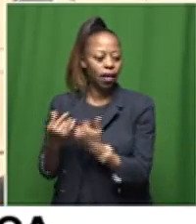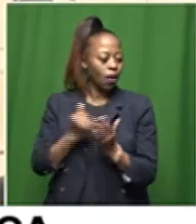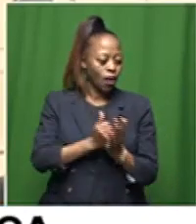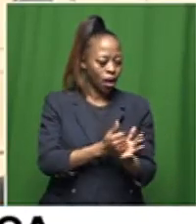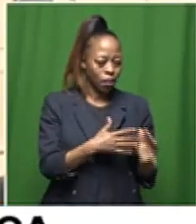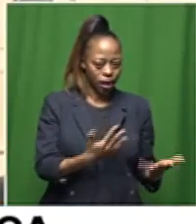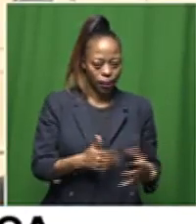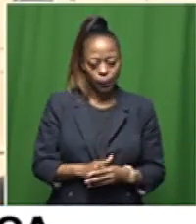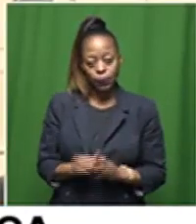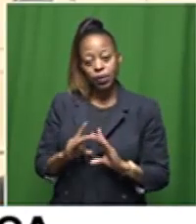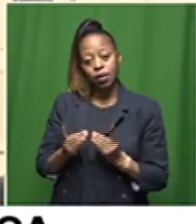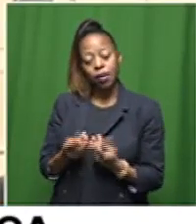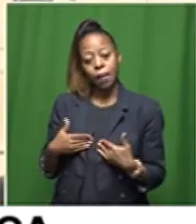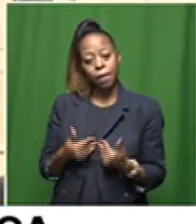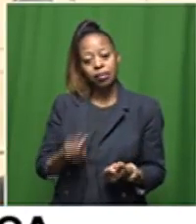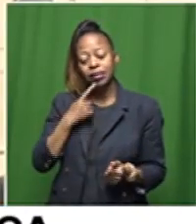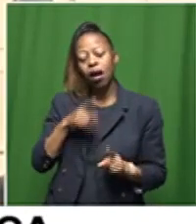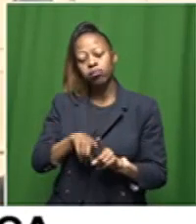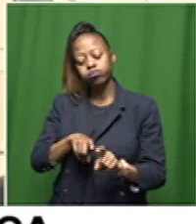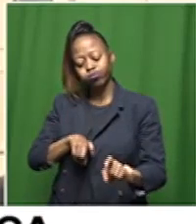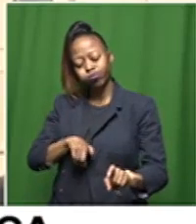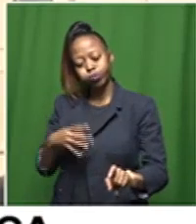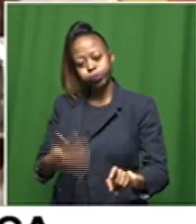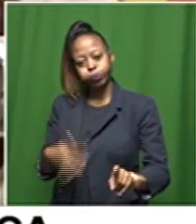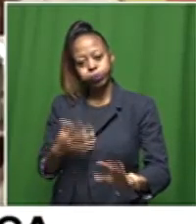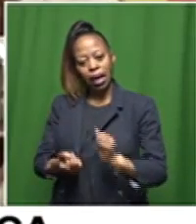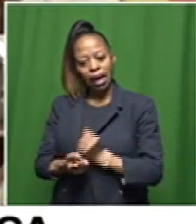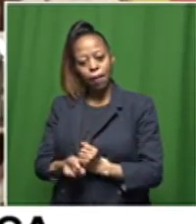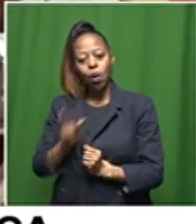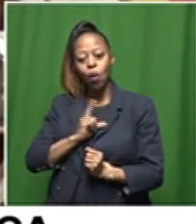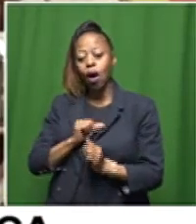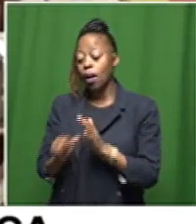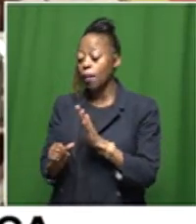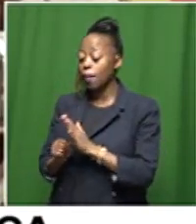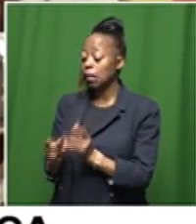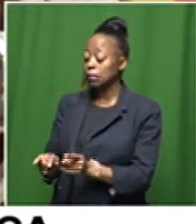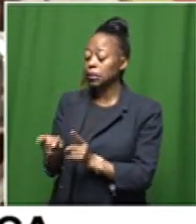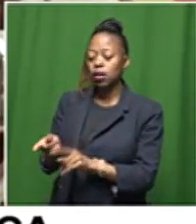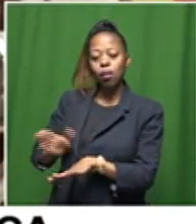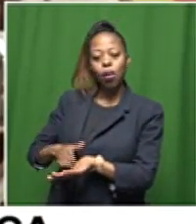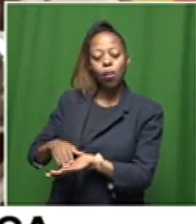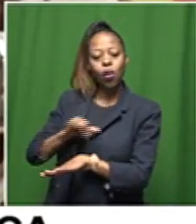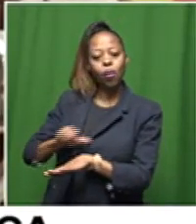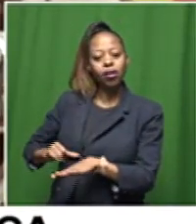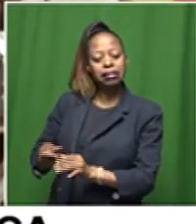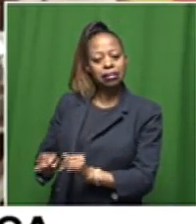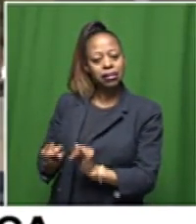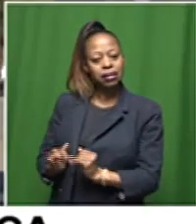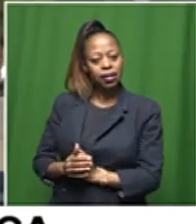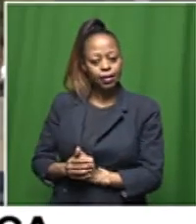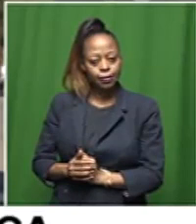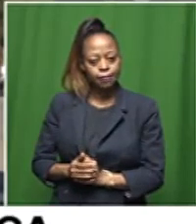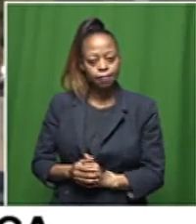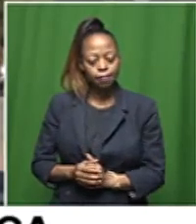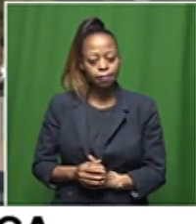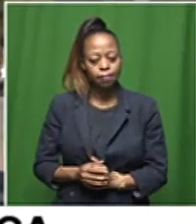The Department of Health says there is backlog which is caused by prioritizing life-threatening operations.